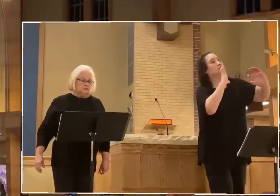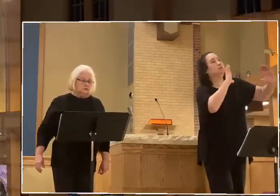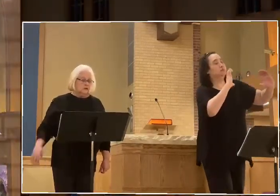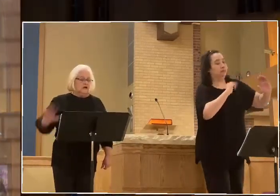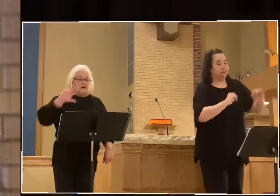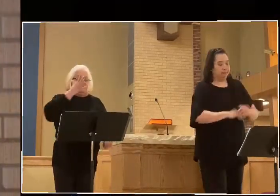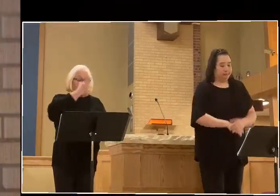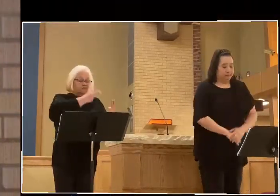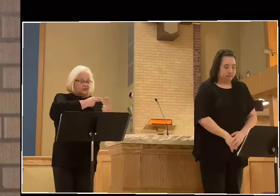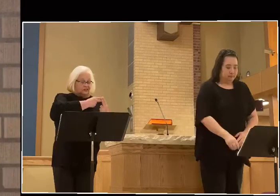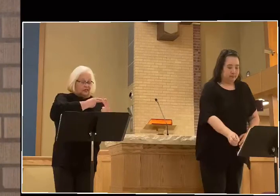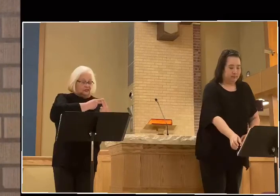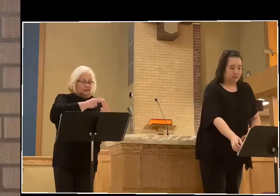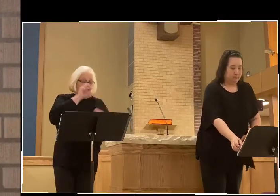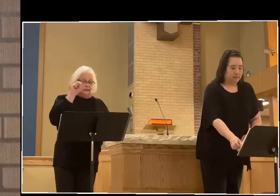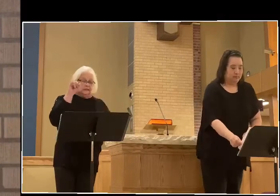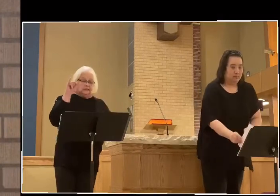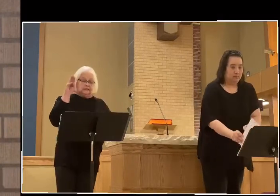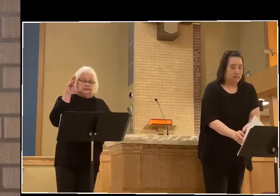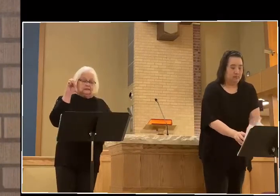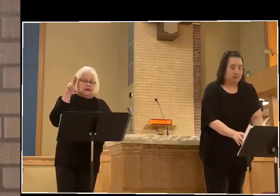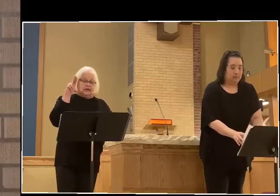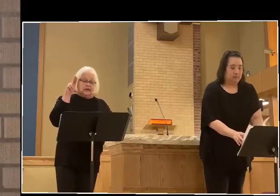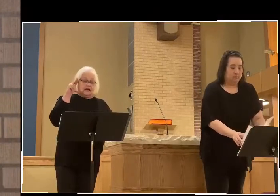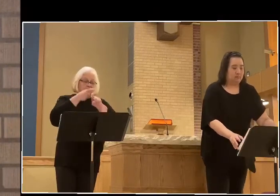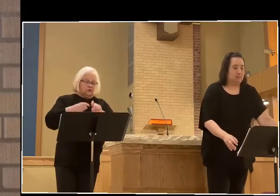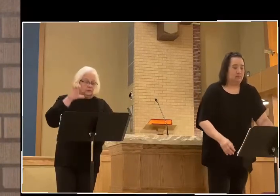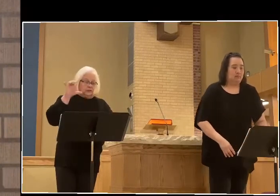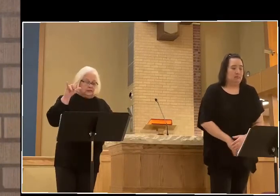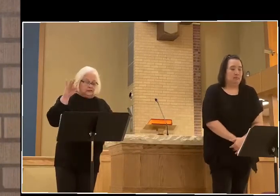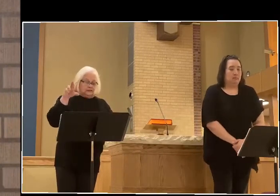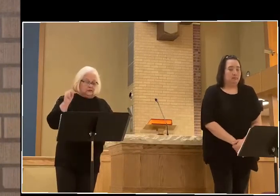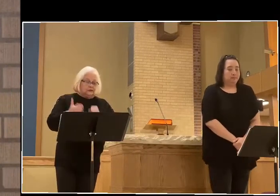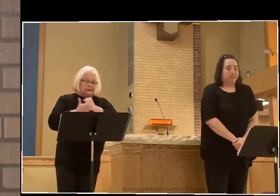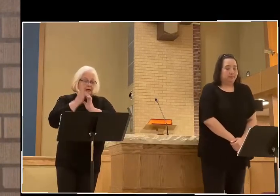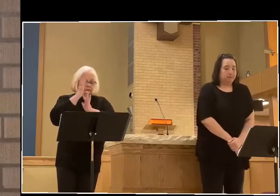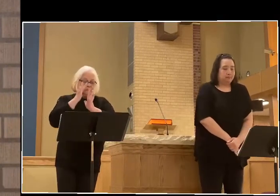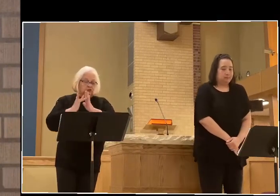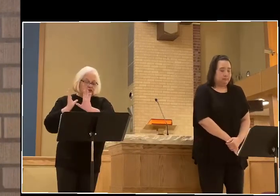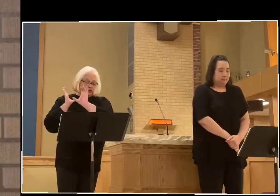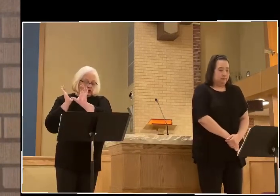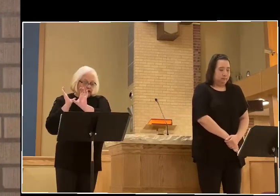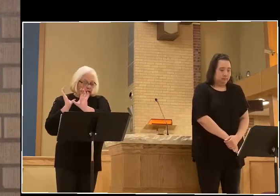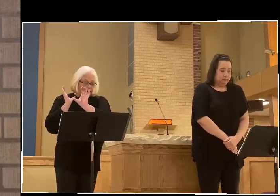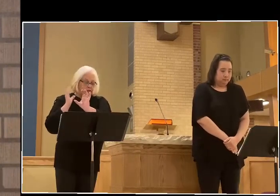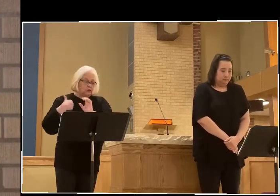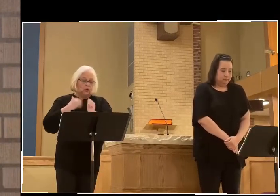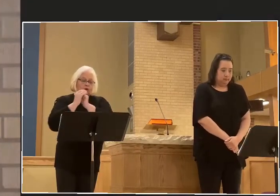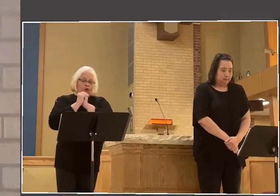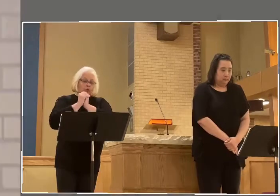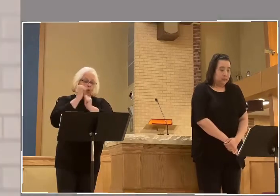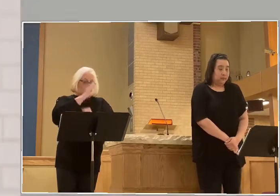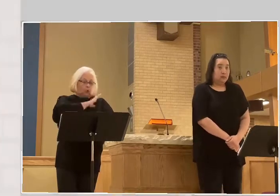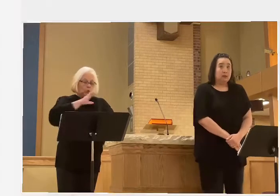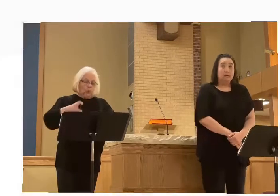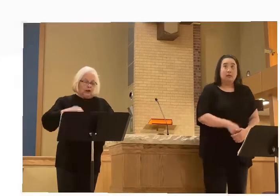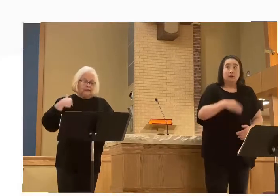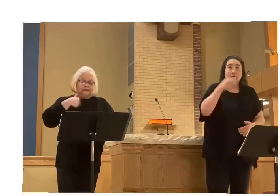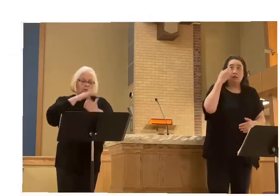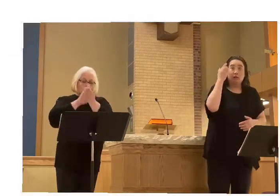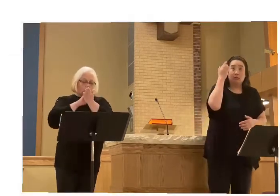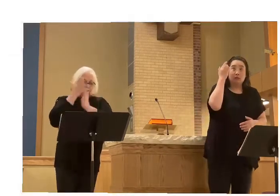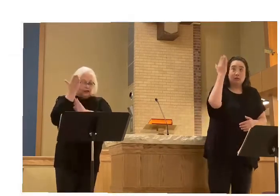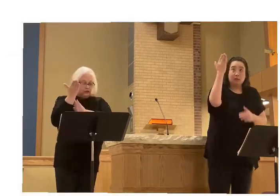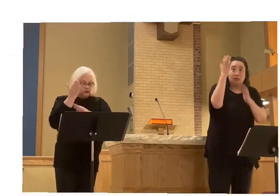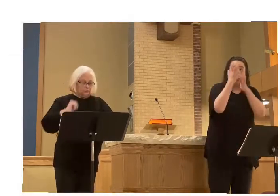The fifth station, Simon of Cyrene helps Jesus to carry his cross. We adore you, O Christ, and we praise you.